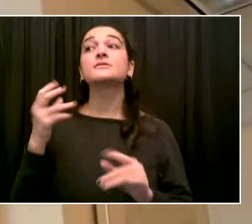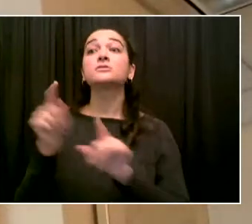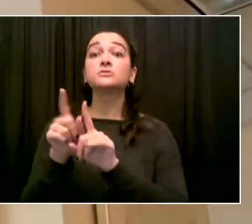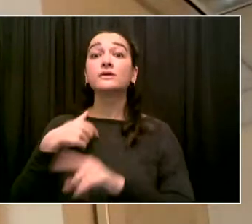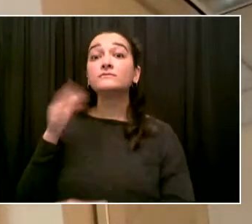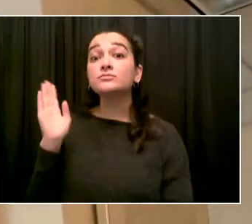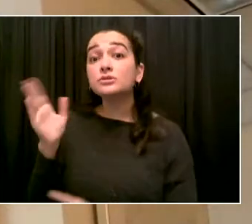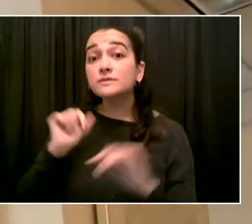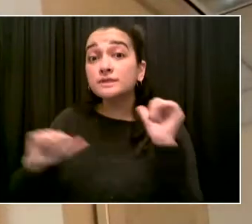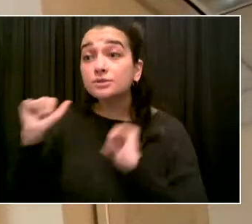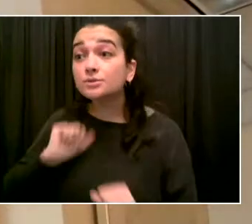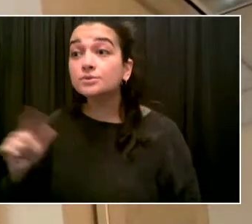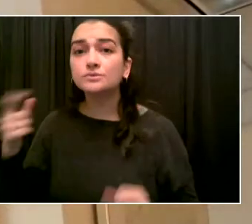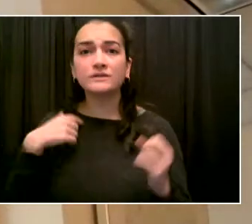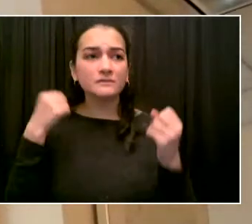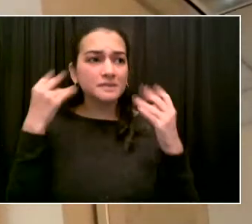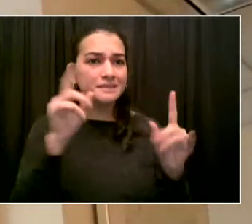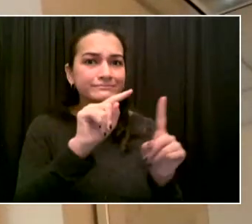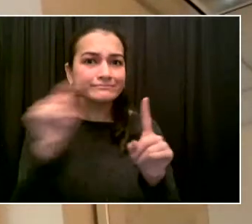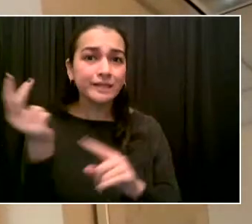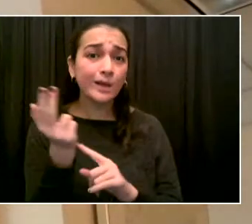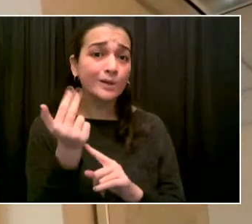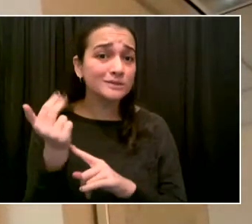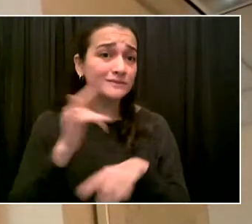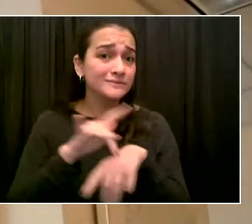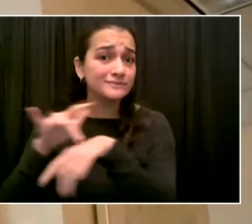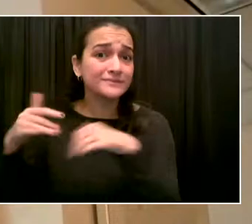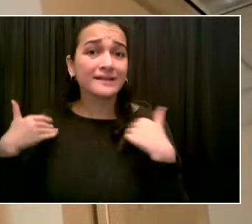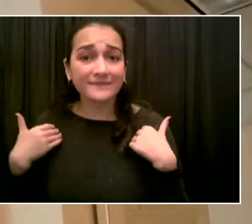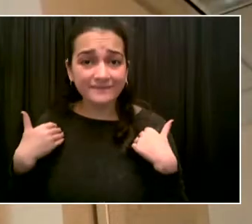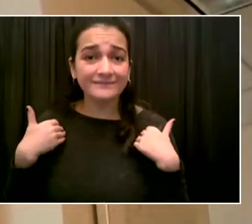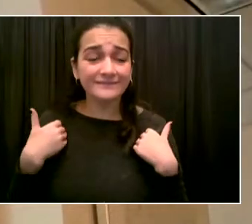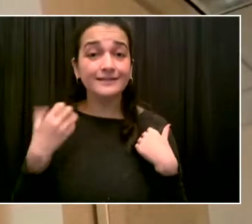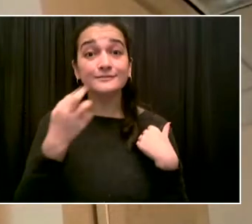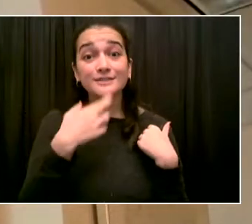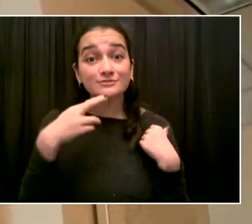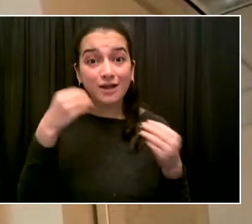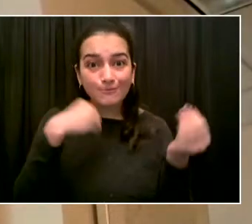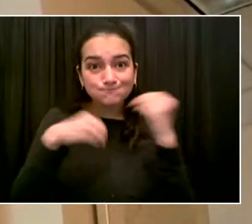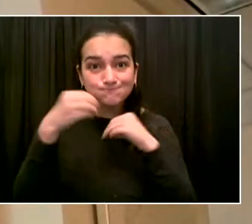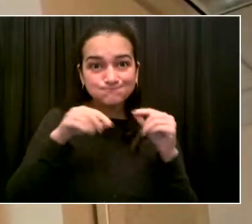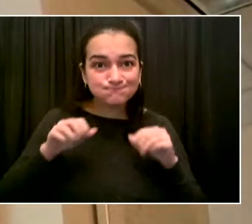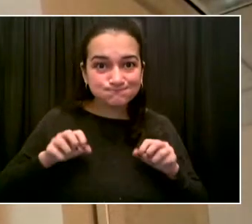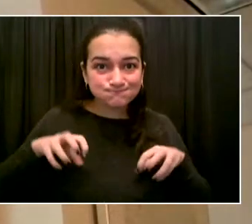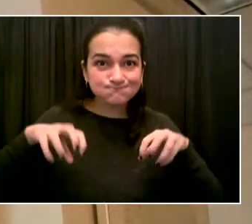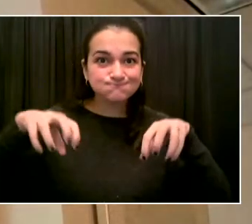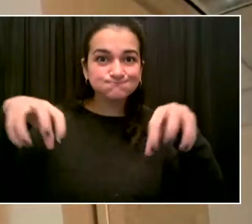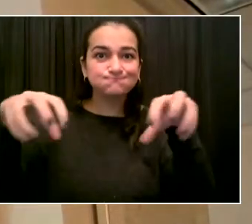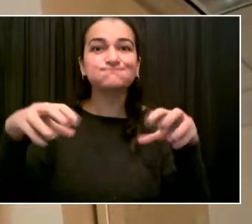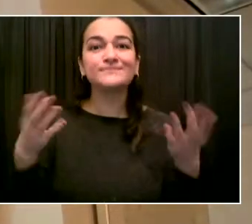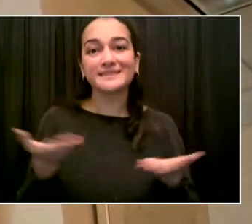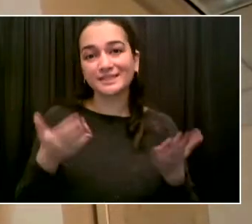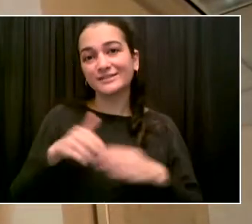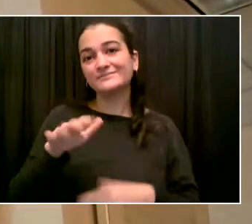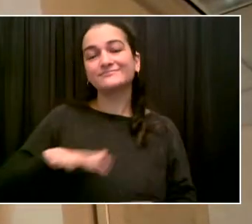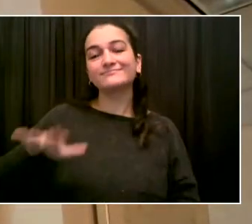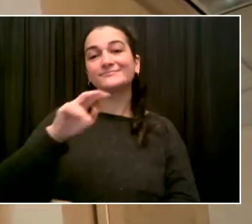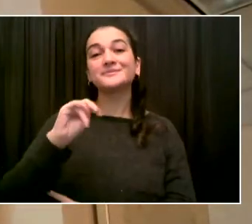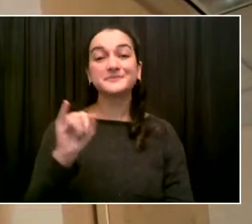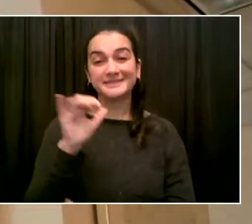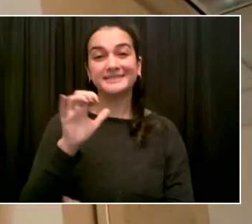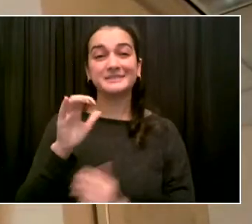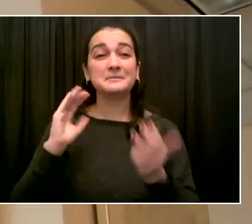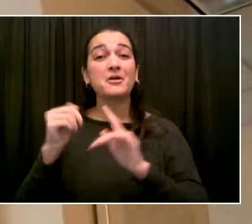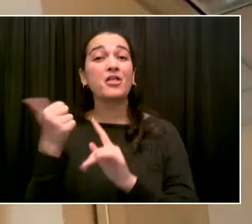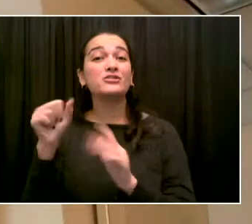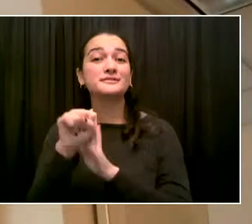so much more, of course, across all 5 boroughs. Now, in New York City, international travel makes up 20% of the visitor volume,